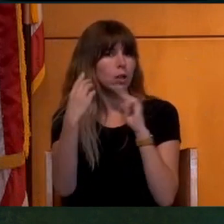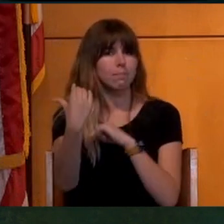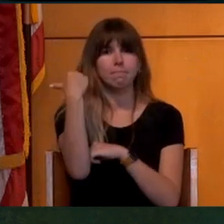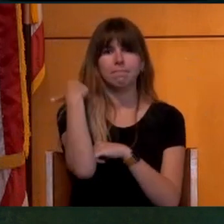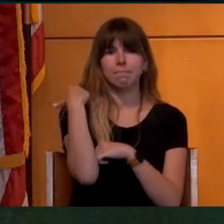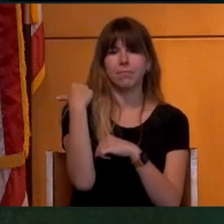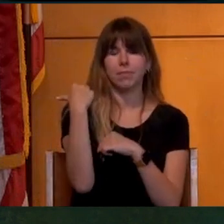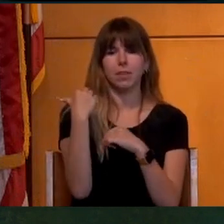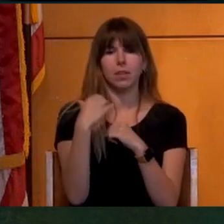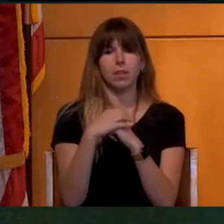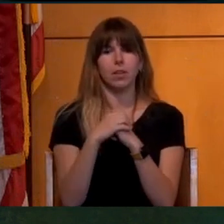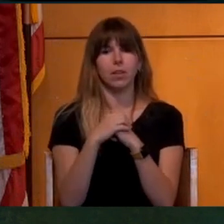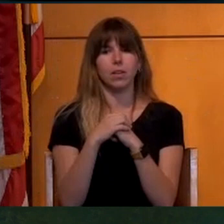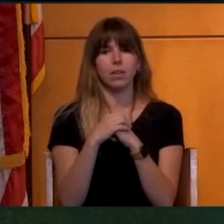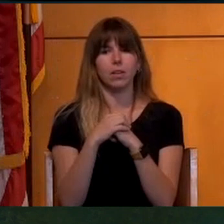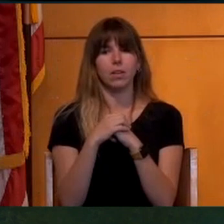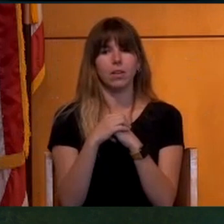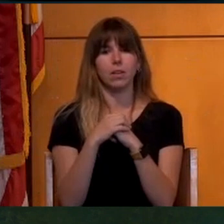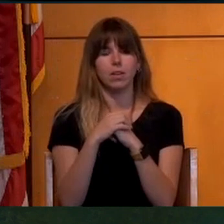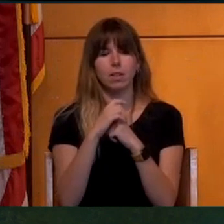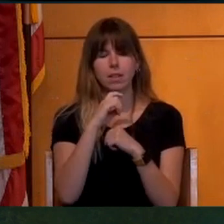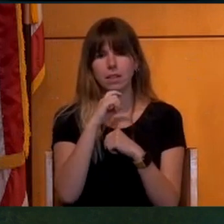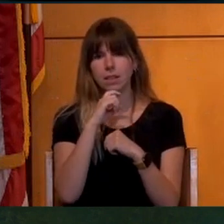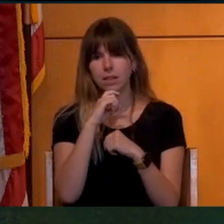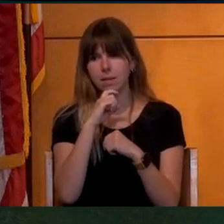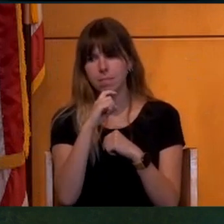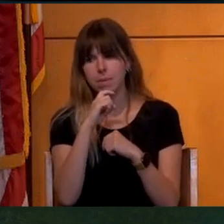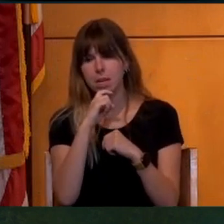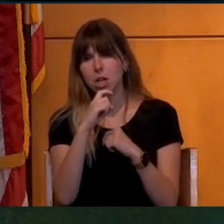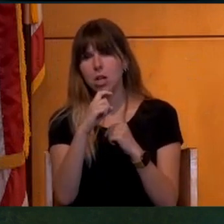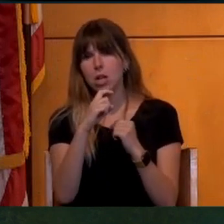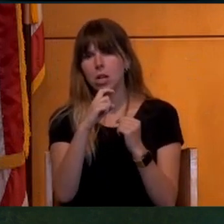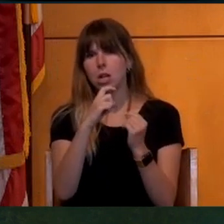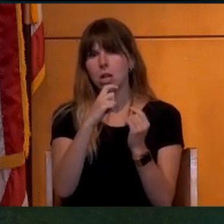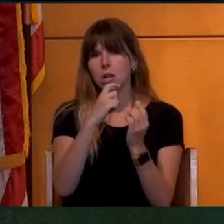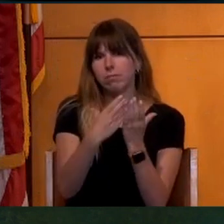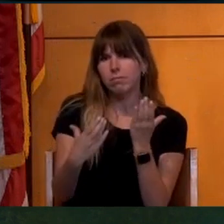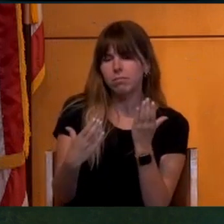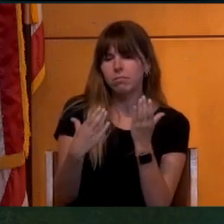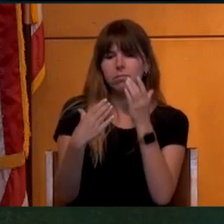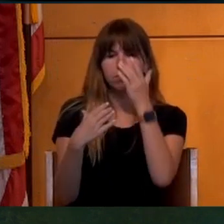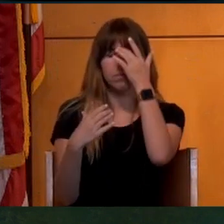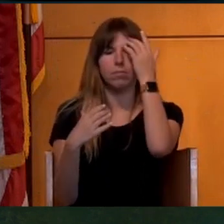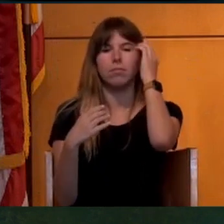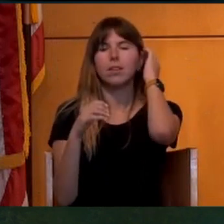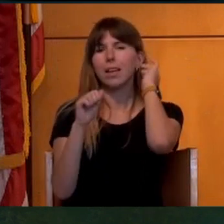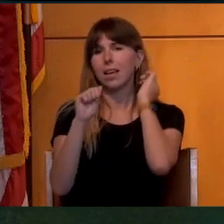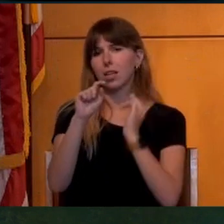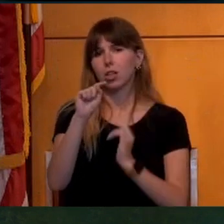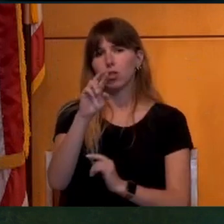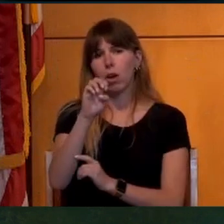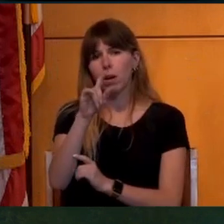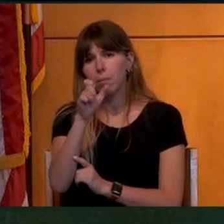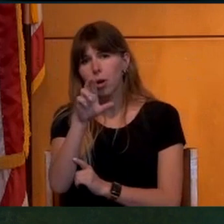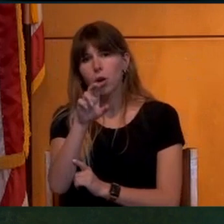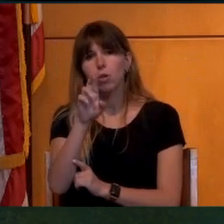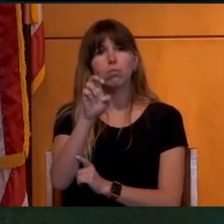four fundamental instruments, science instruments, which is NIRVIS, the near-infrared spectrometer radiometer imaging